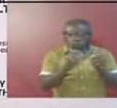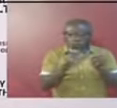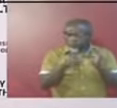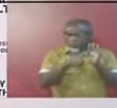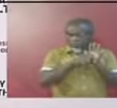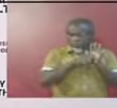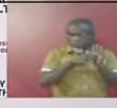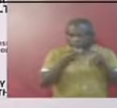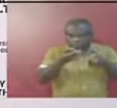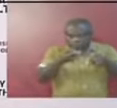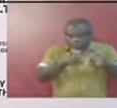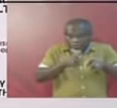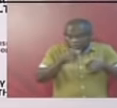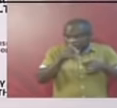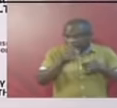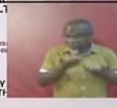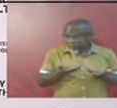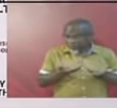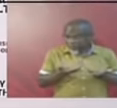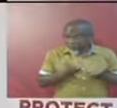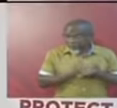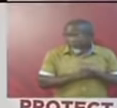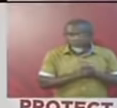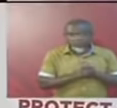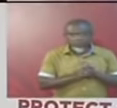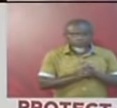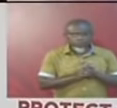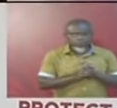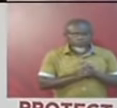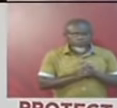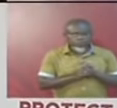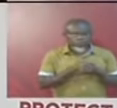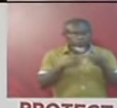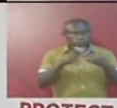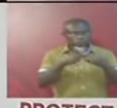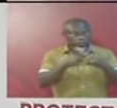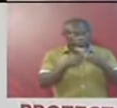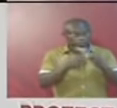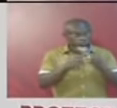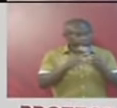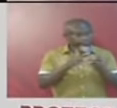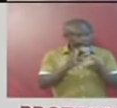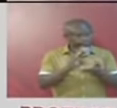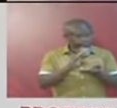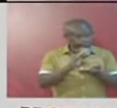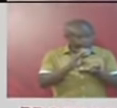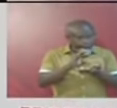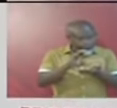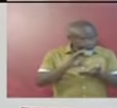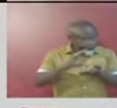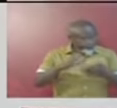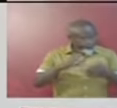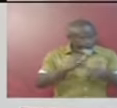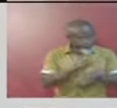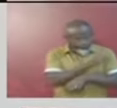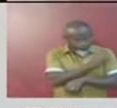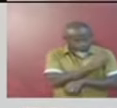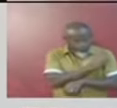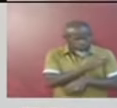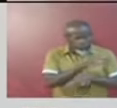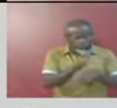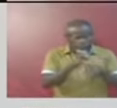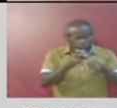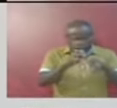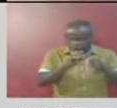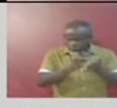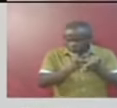question. With respect to clinical trends, yes, in clinical practice, I have observed increased